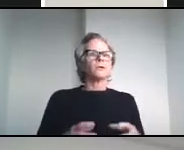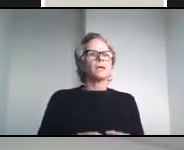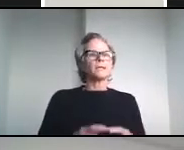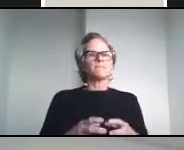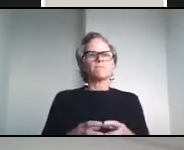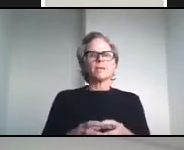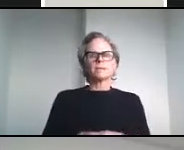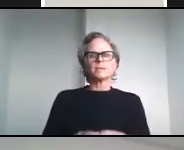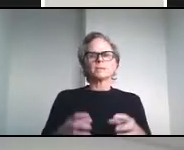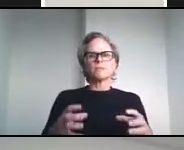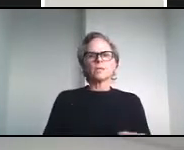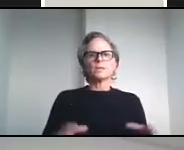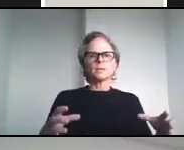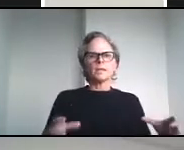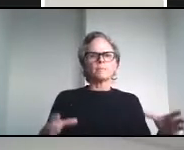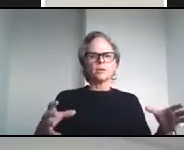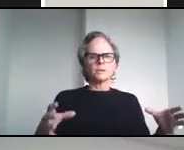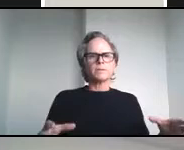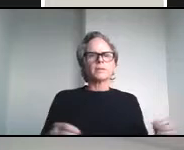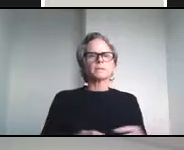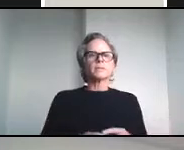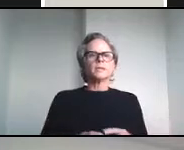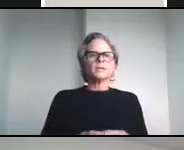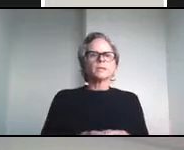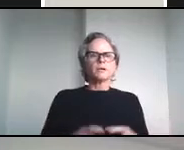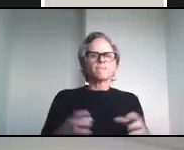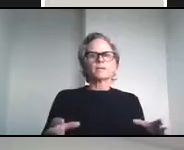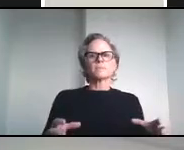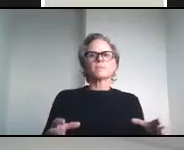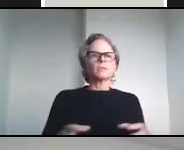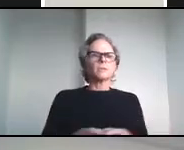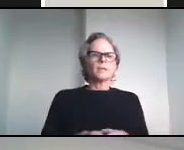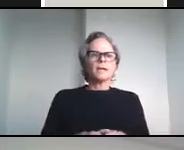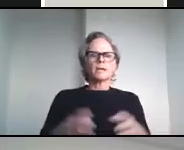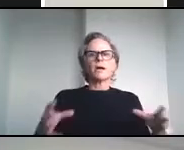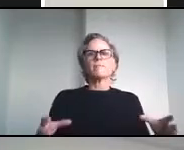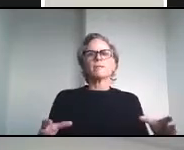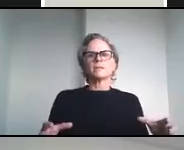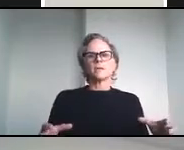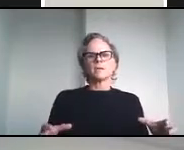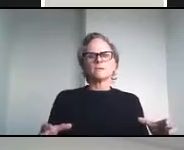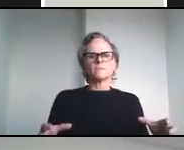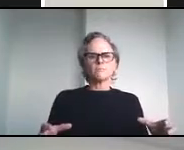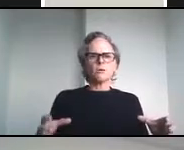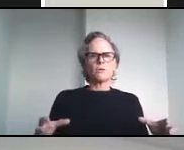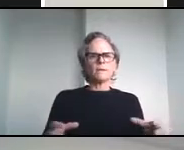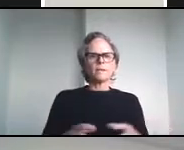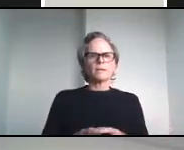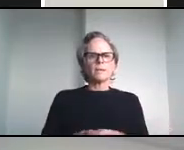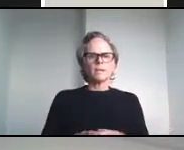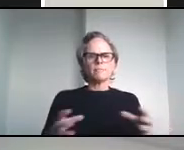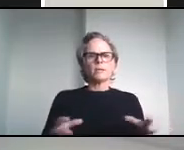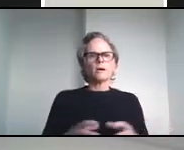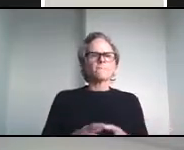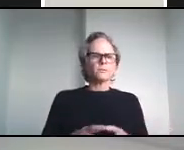for creating places within the library space that are flexible and accommodate the kind of